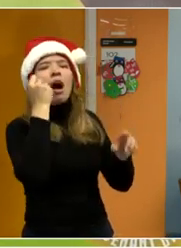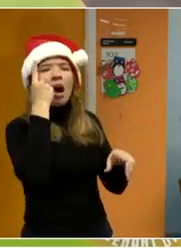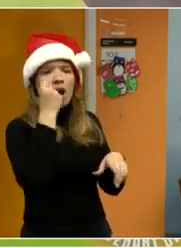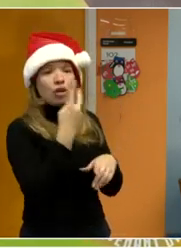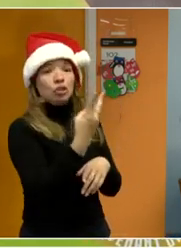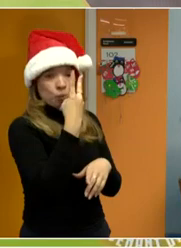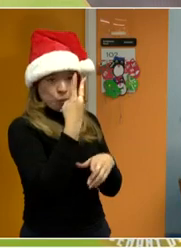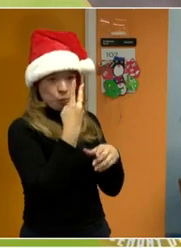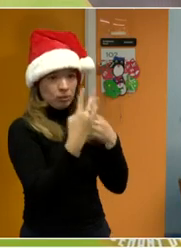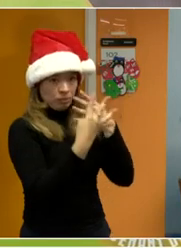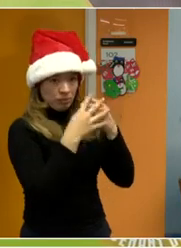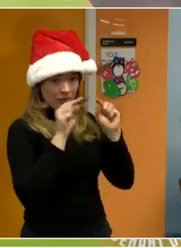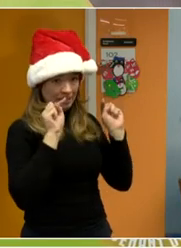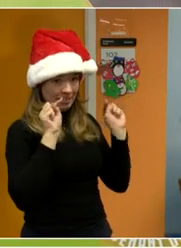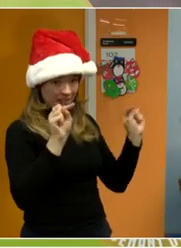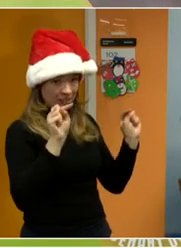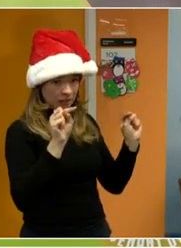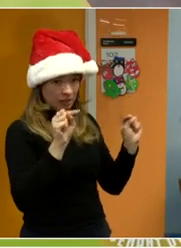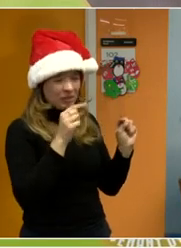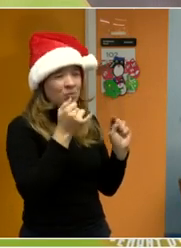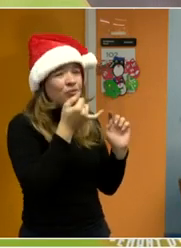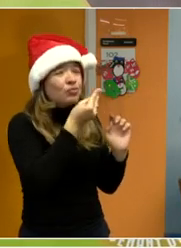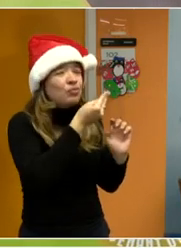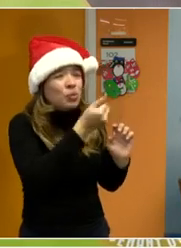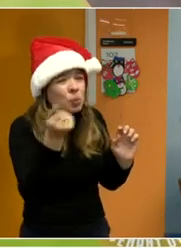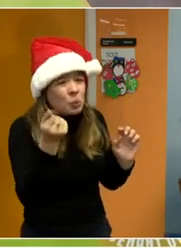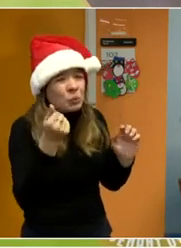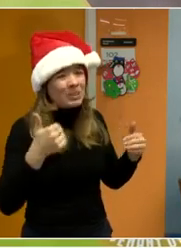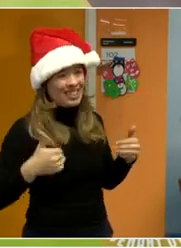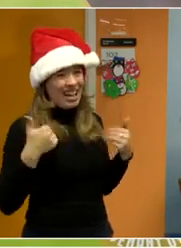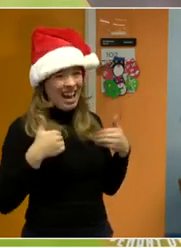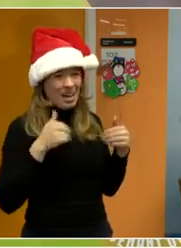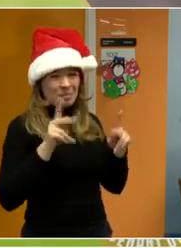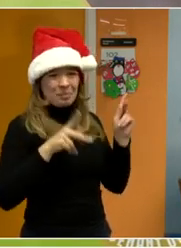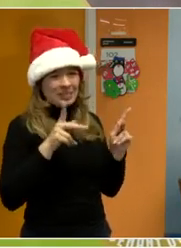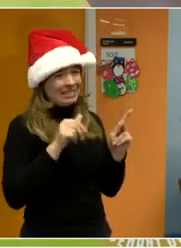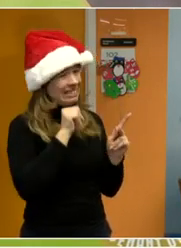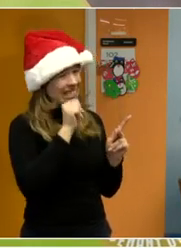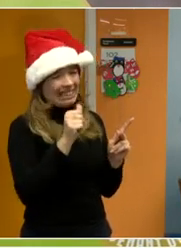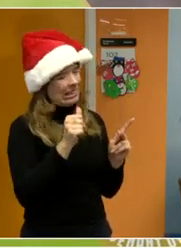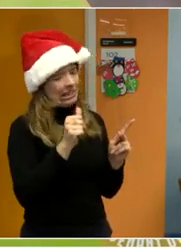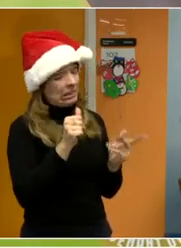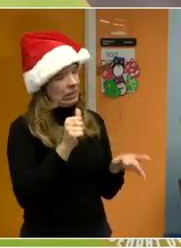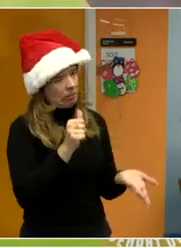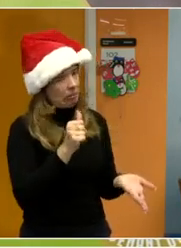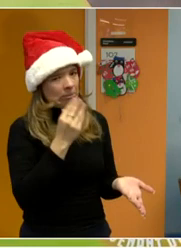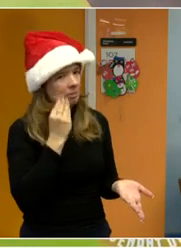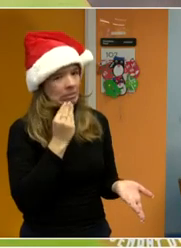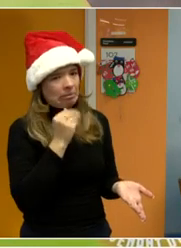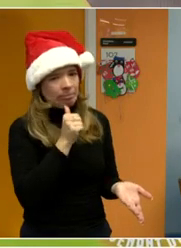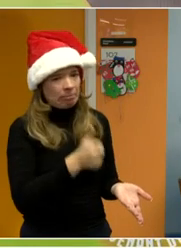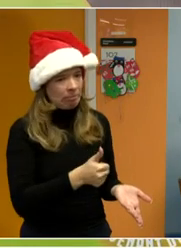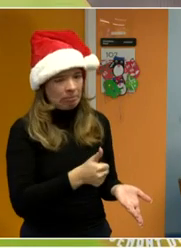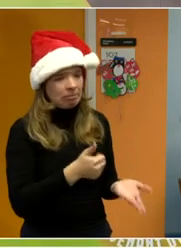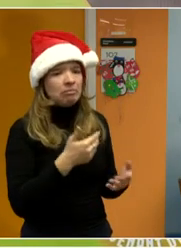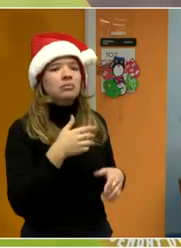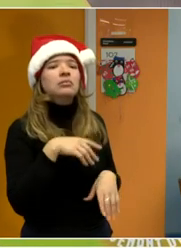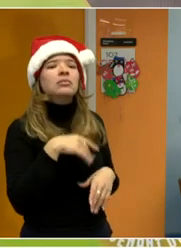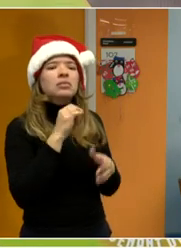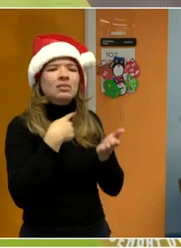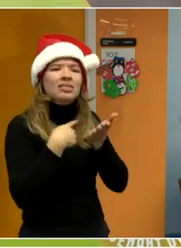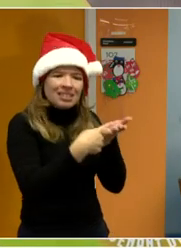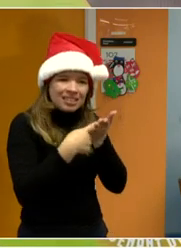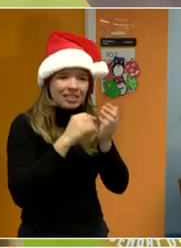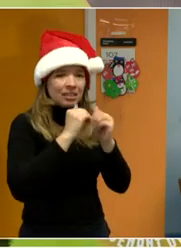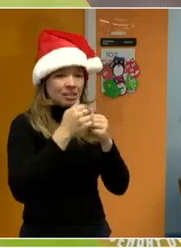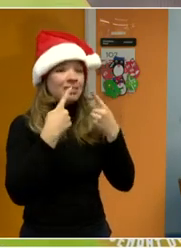we have a relatively few number of young people. So part of the reason why we're here talking about the Achievement Center,